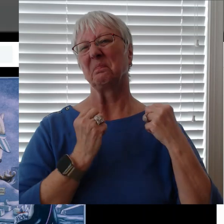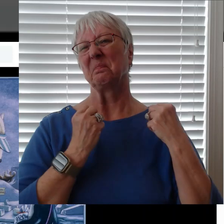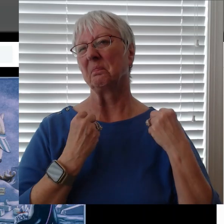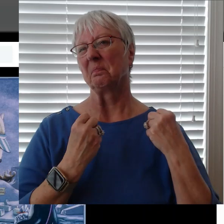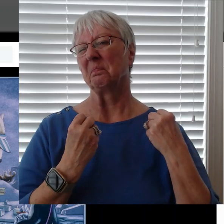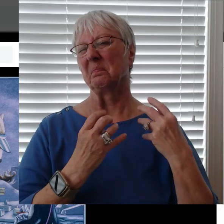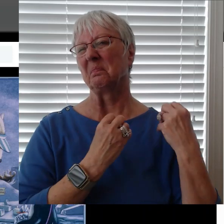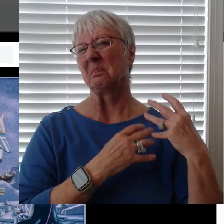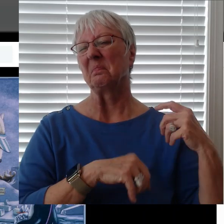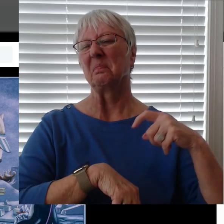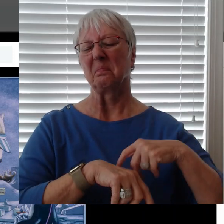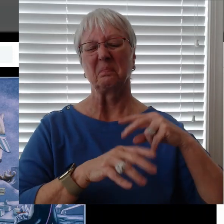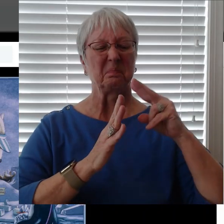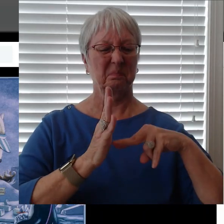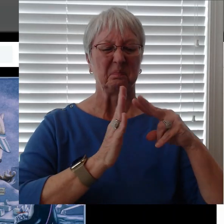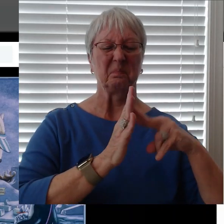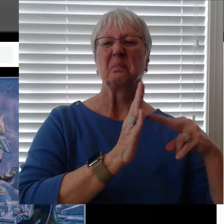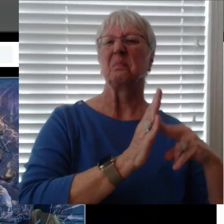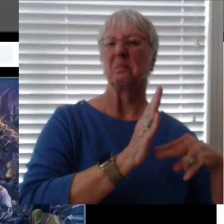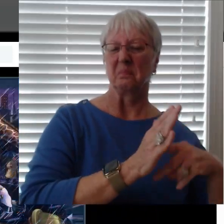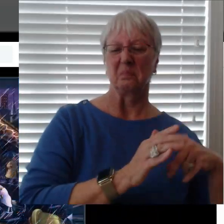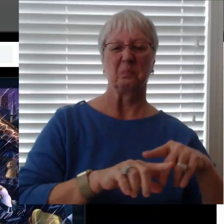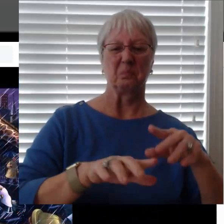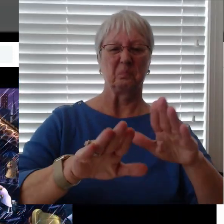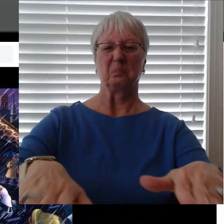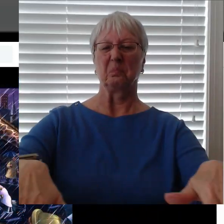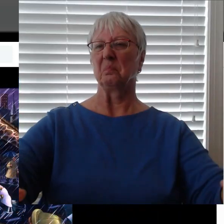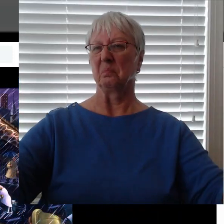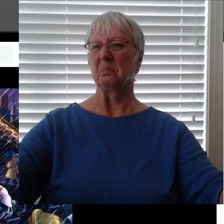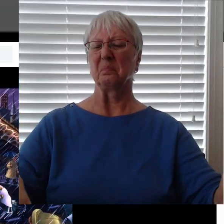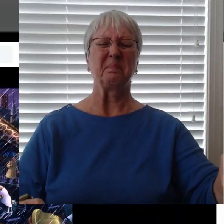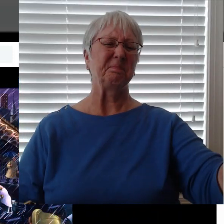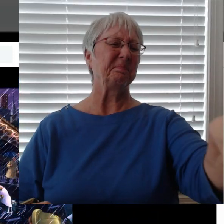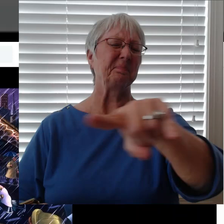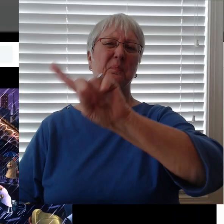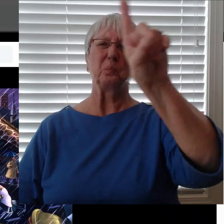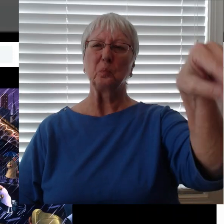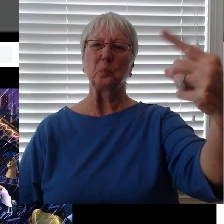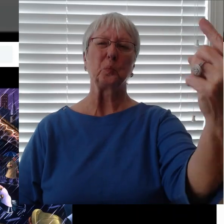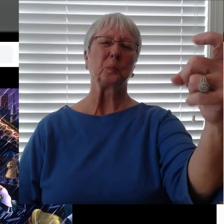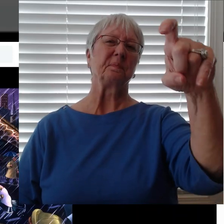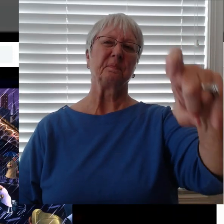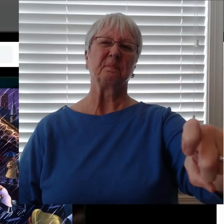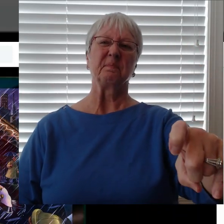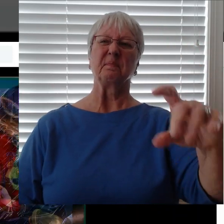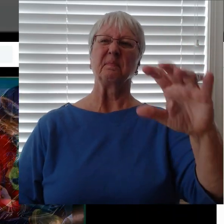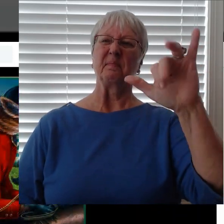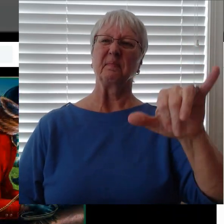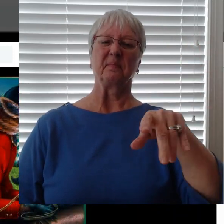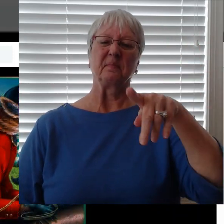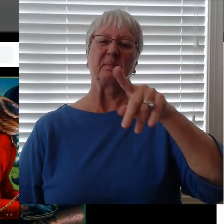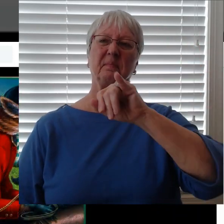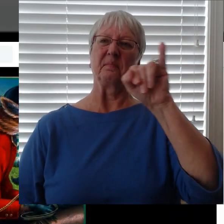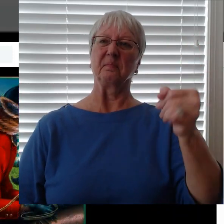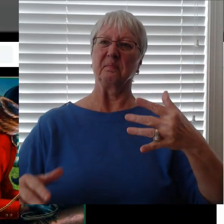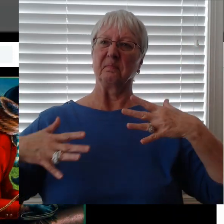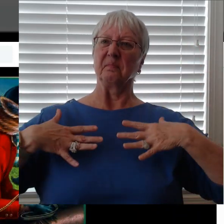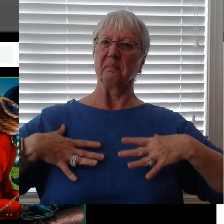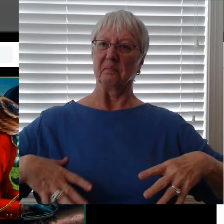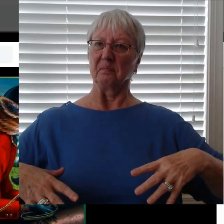the visual clue of the pajama stripe is all they need to believe the animal is actually the boy. A